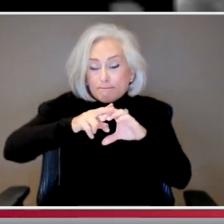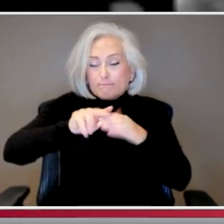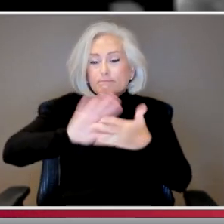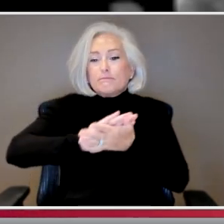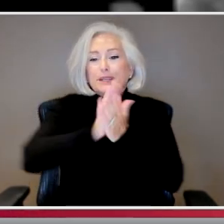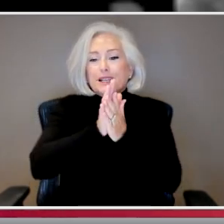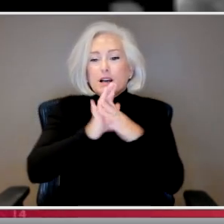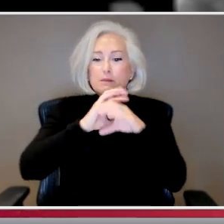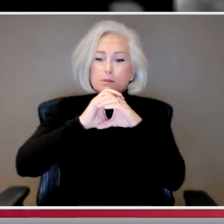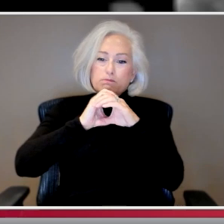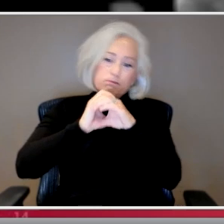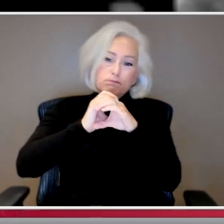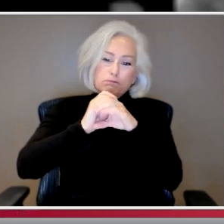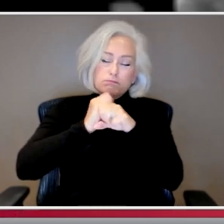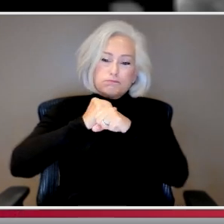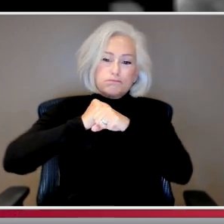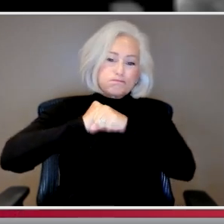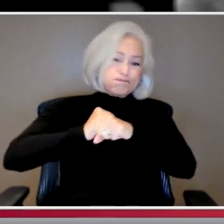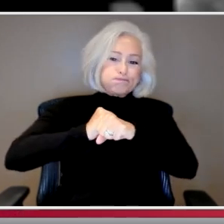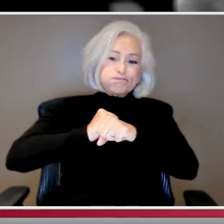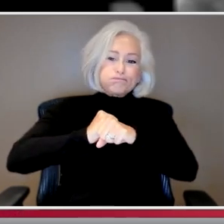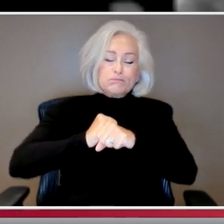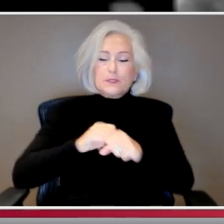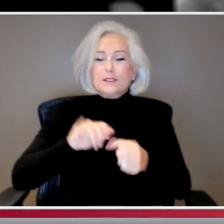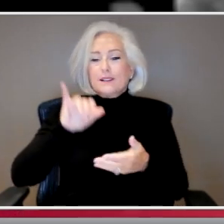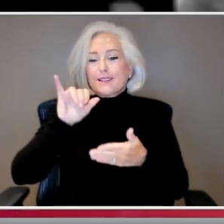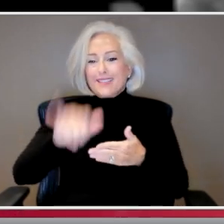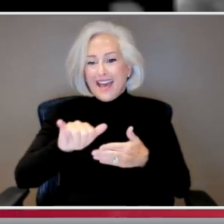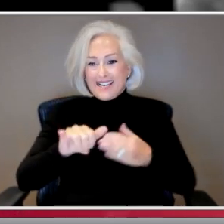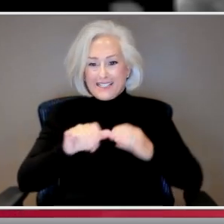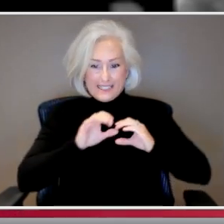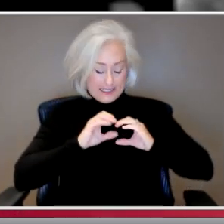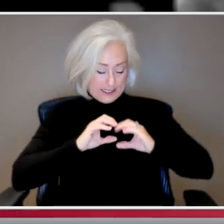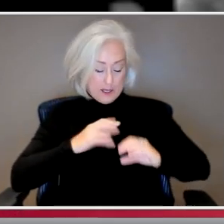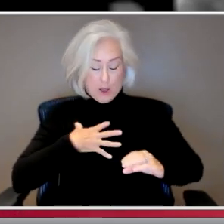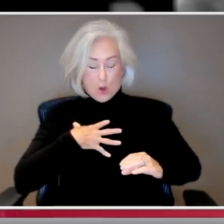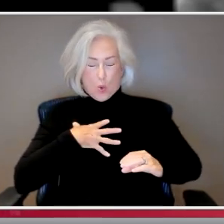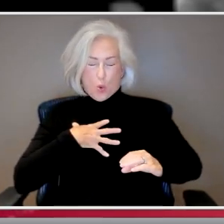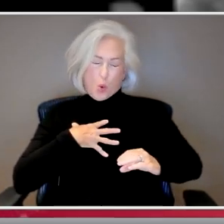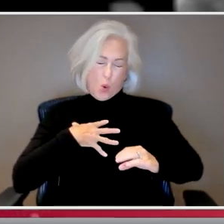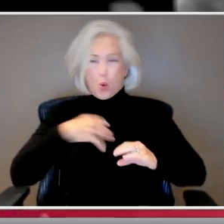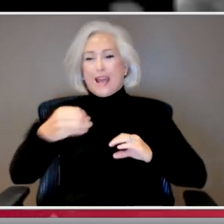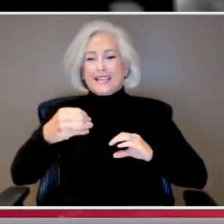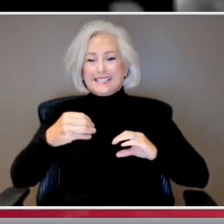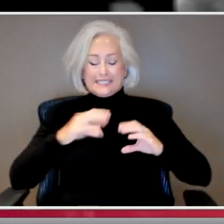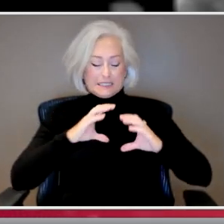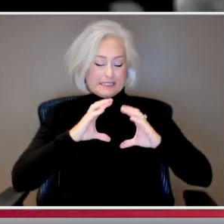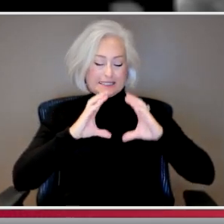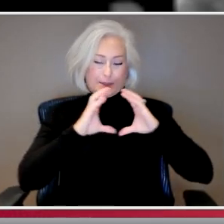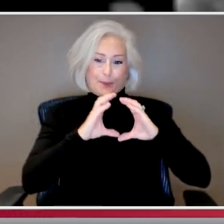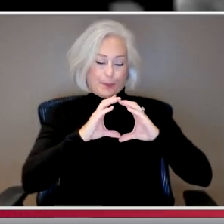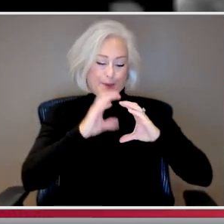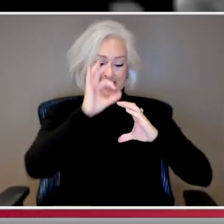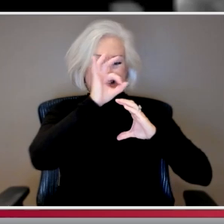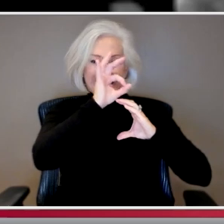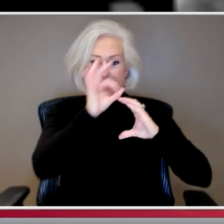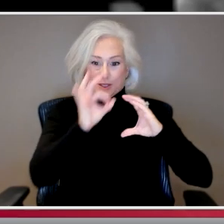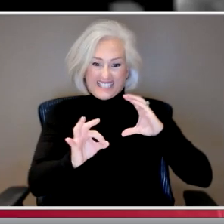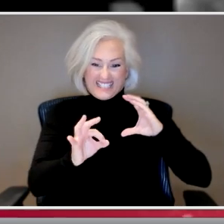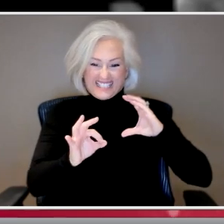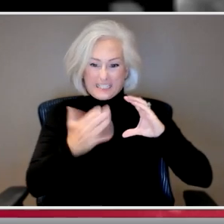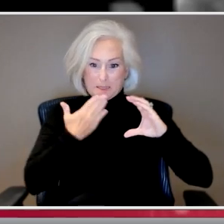calcification right at the origin of her innominate artery. So the bright white is the bad stuff. Exactly. That you have to somehow get out of